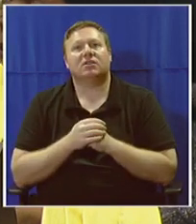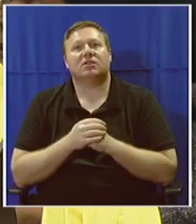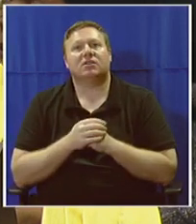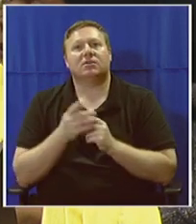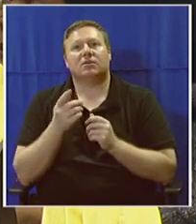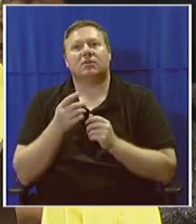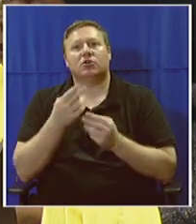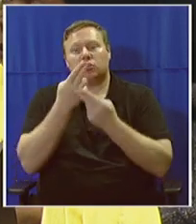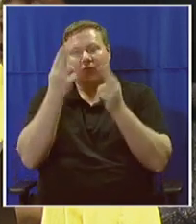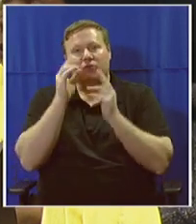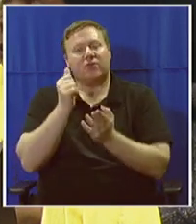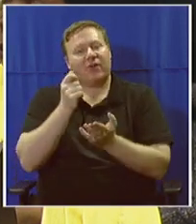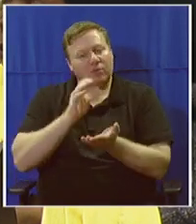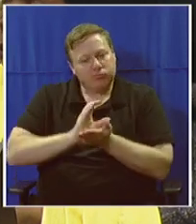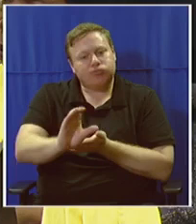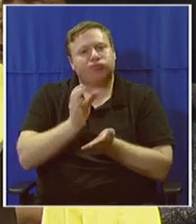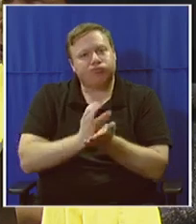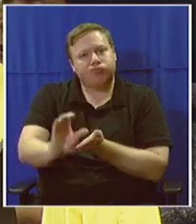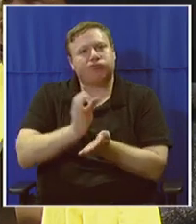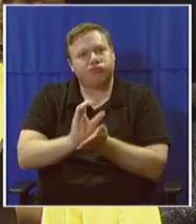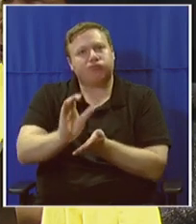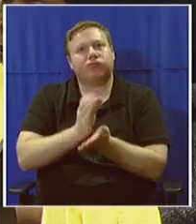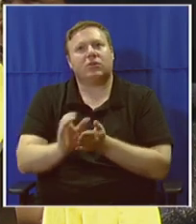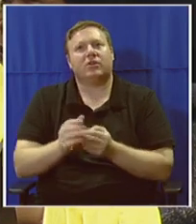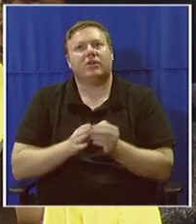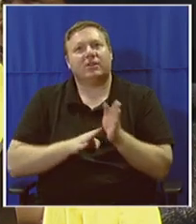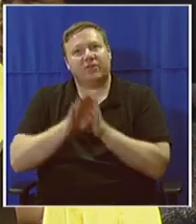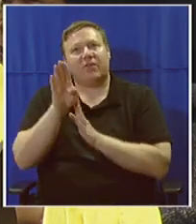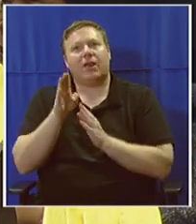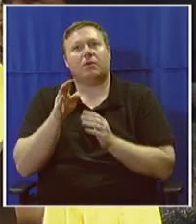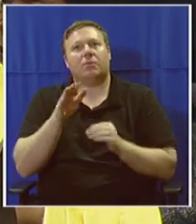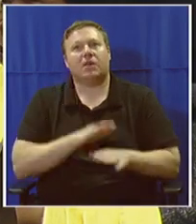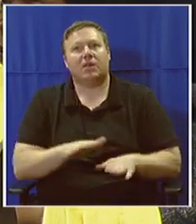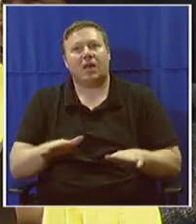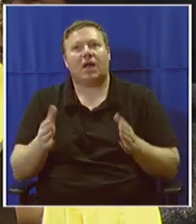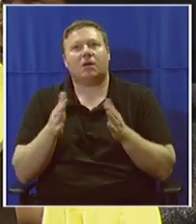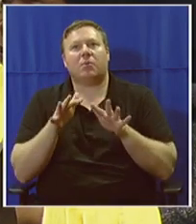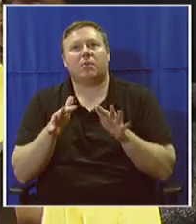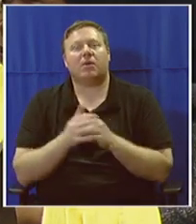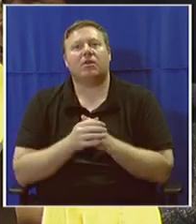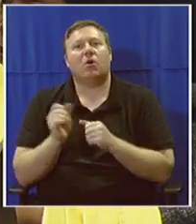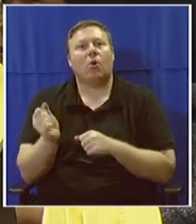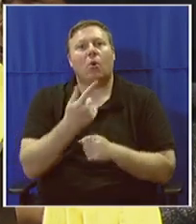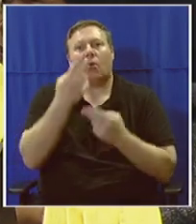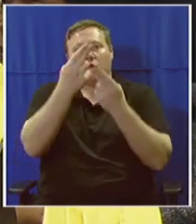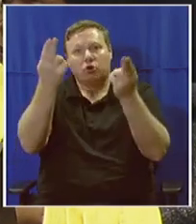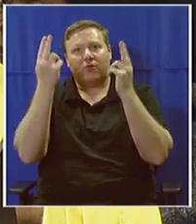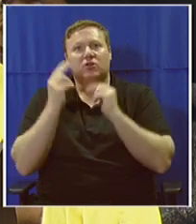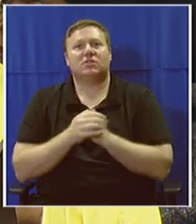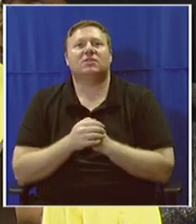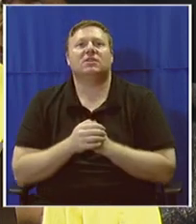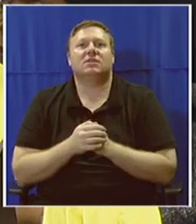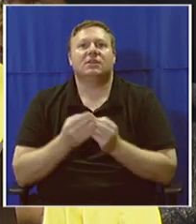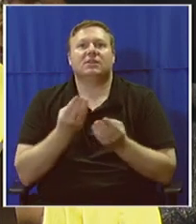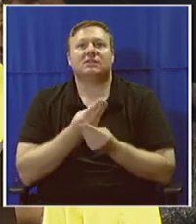ezidevelopha abantu kulo mkhakha. Kangangokuba zonke jikelele, ezinye zazo zivelisa